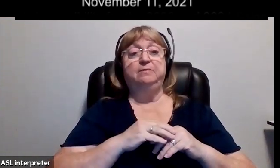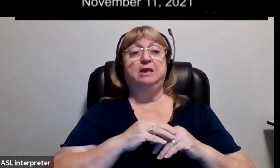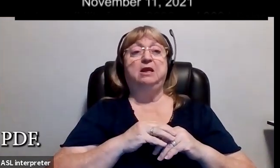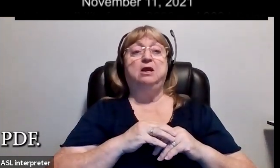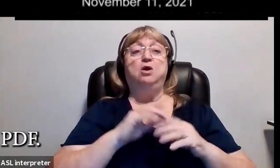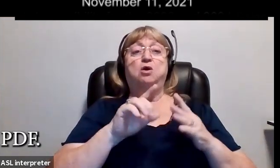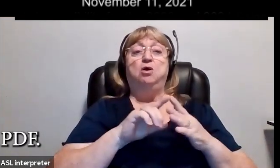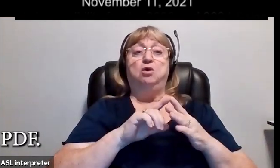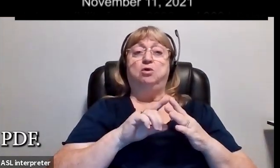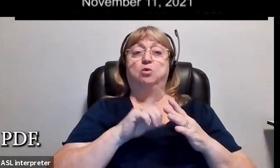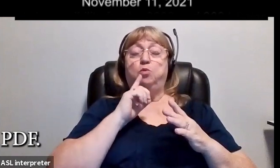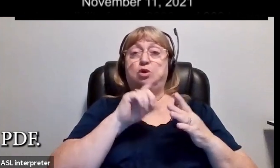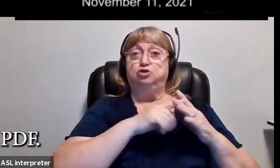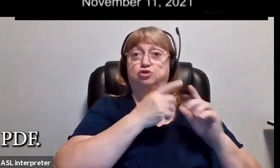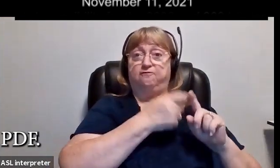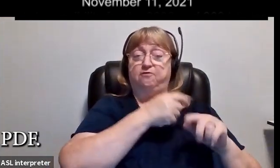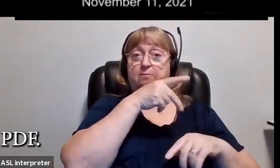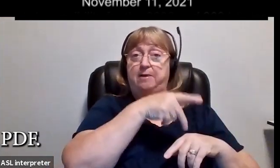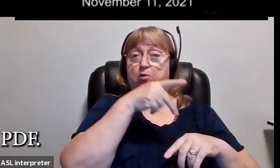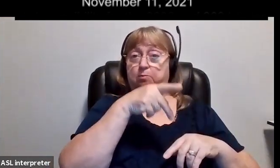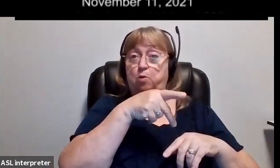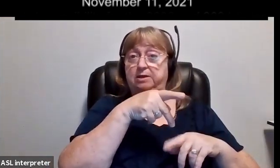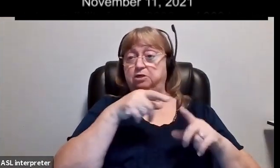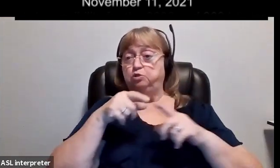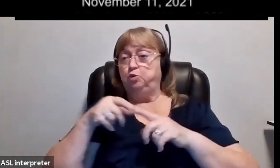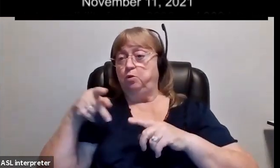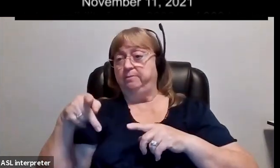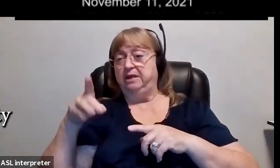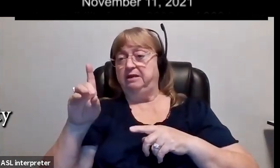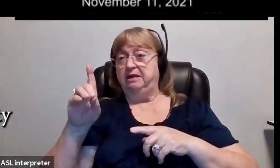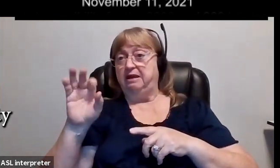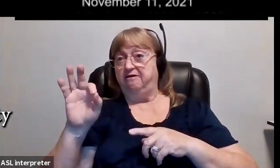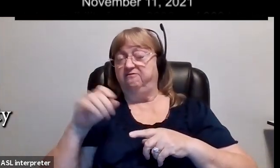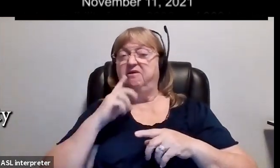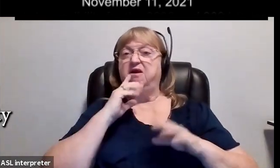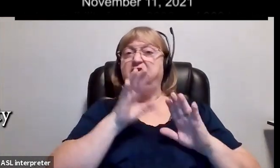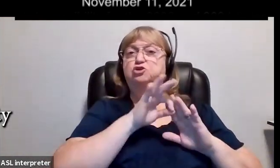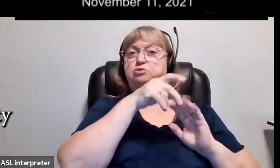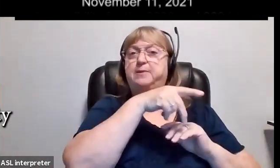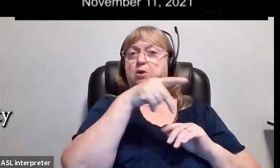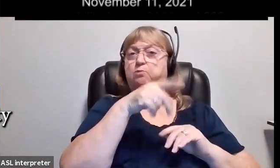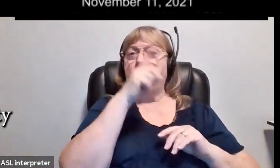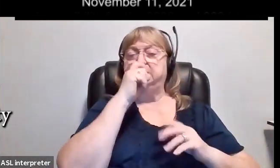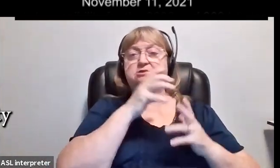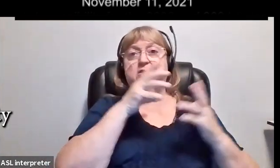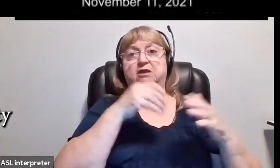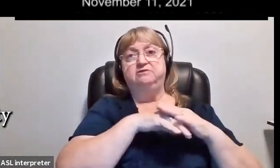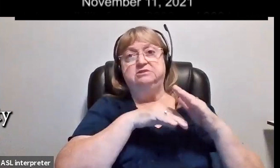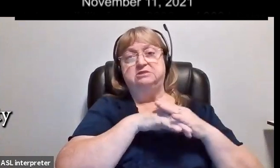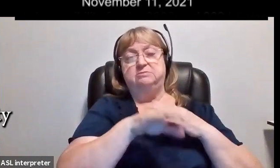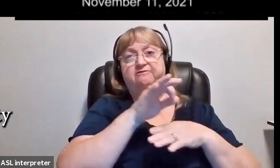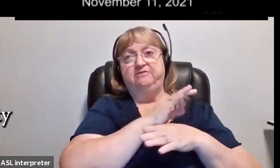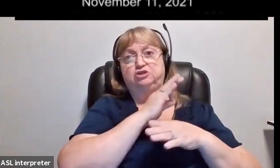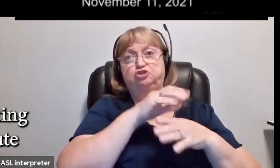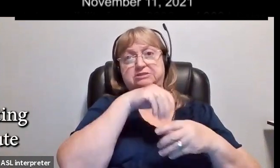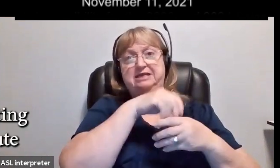with. We're going to take you from a PowerPoint presentation to a PDF. I chose PowerPoint because there's a lot of accessibility features built into